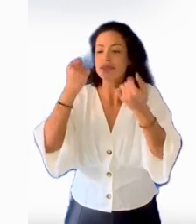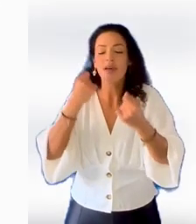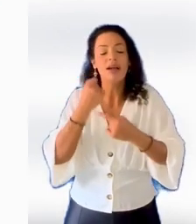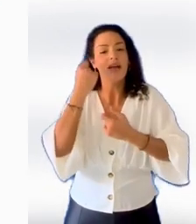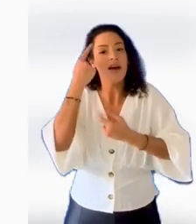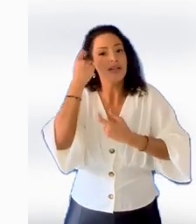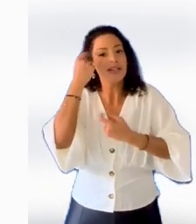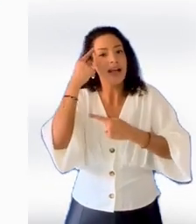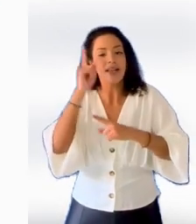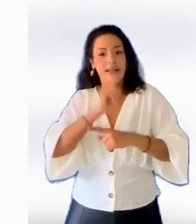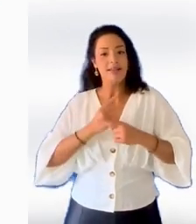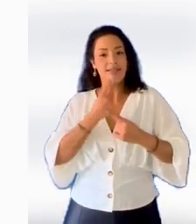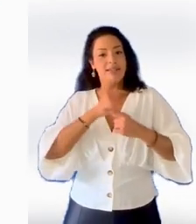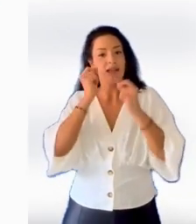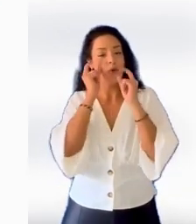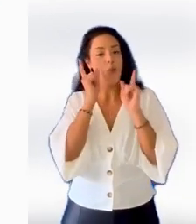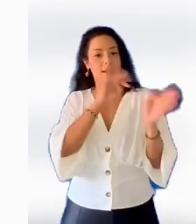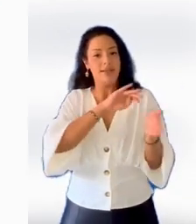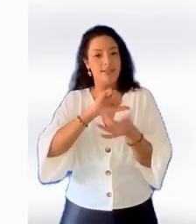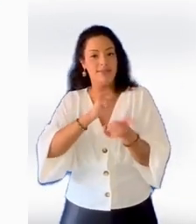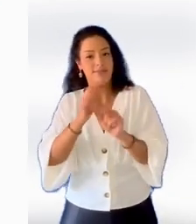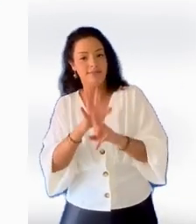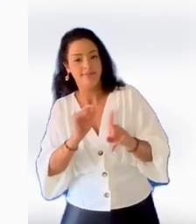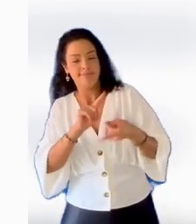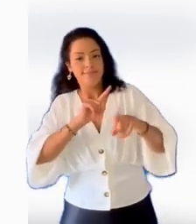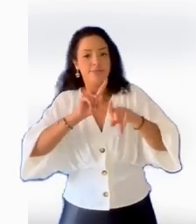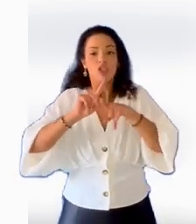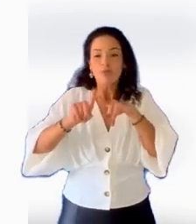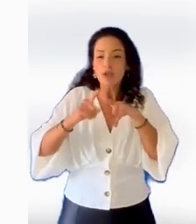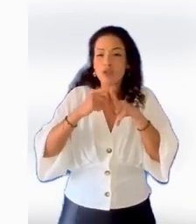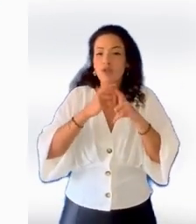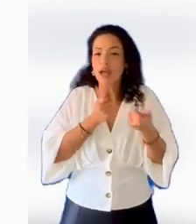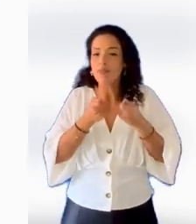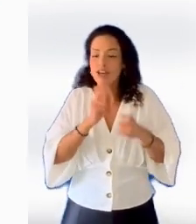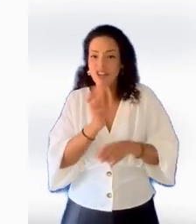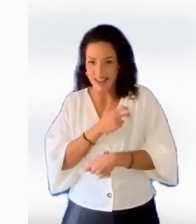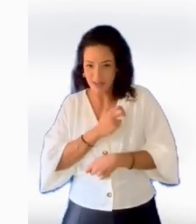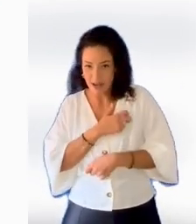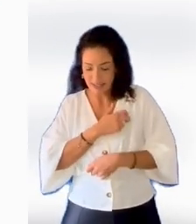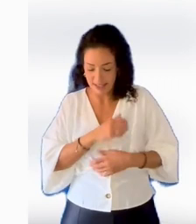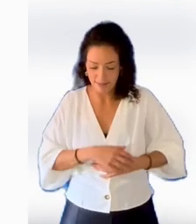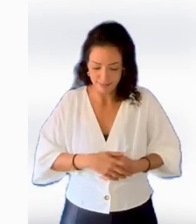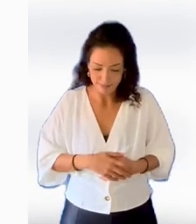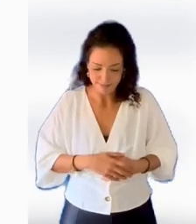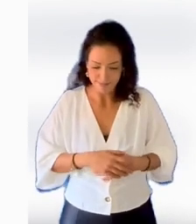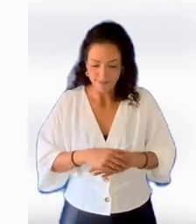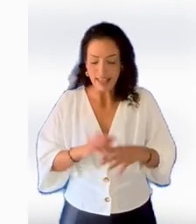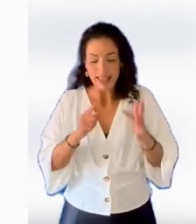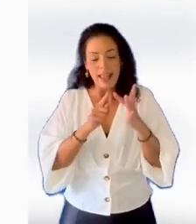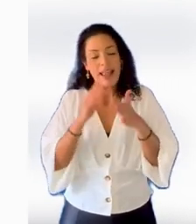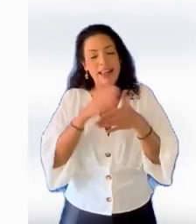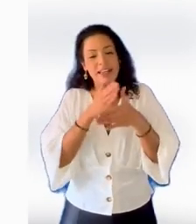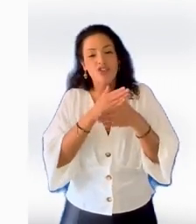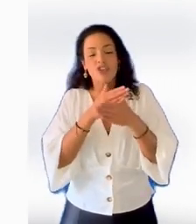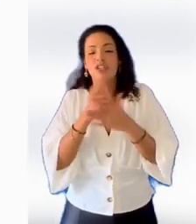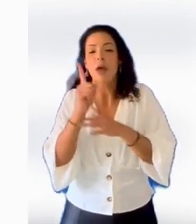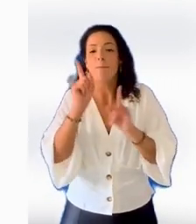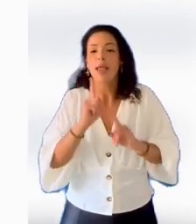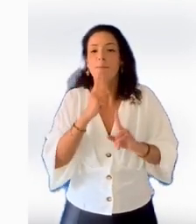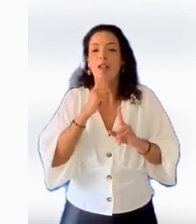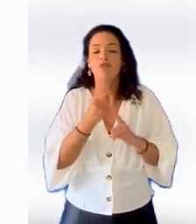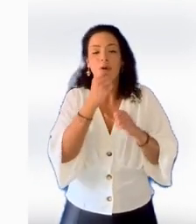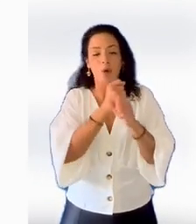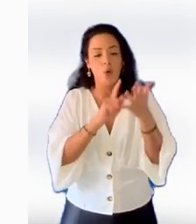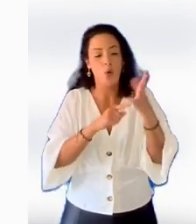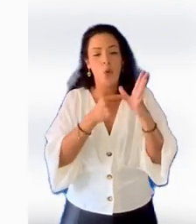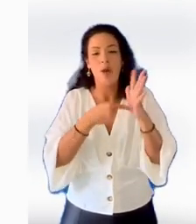self-awareness. The next example focuses on responding to and managing anxiety. The indigenous people from the highlands of Guatemala